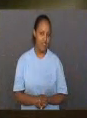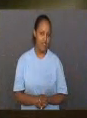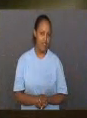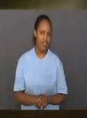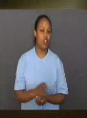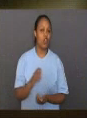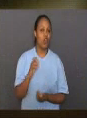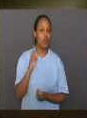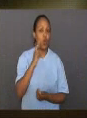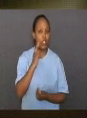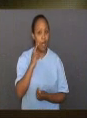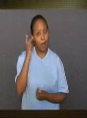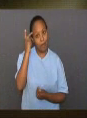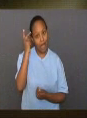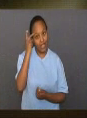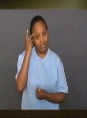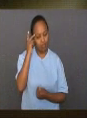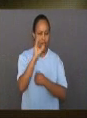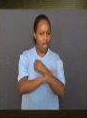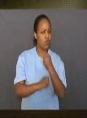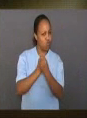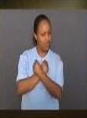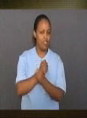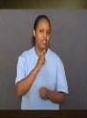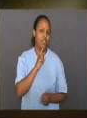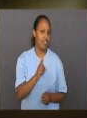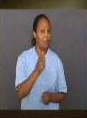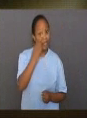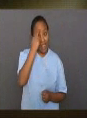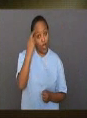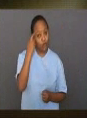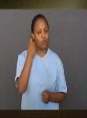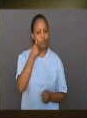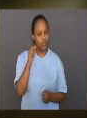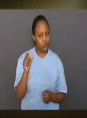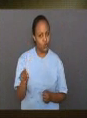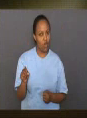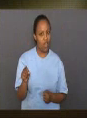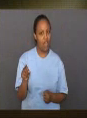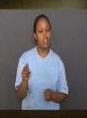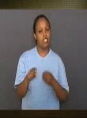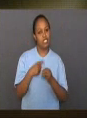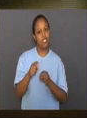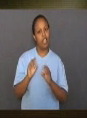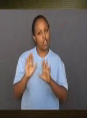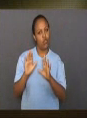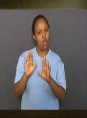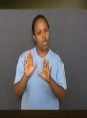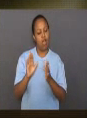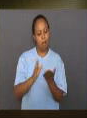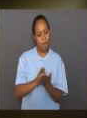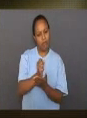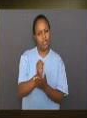Rosa Parks was a patriot because she fought for her own civil